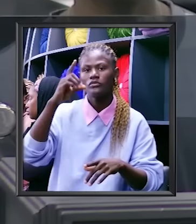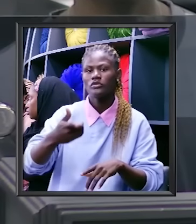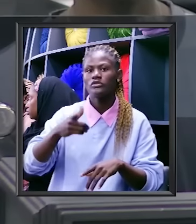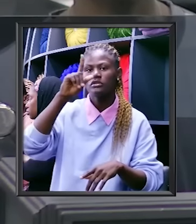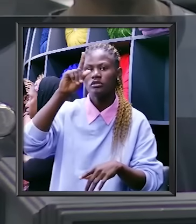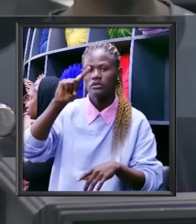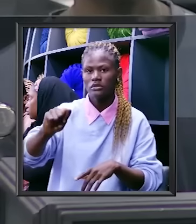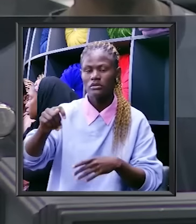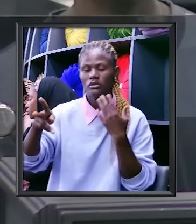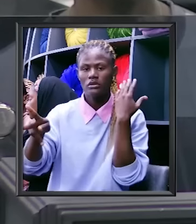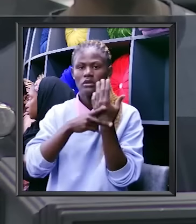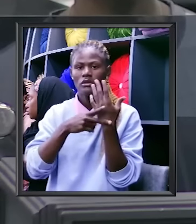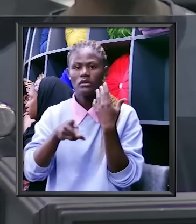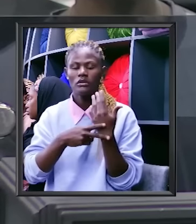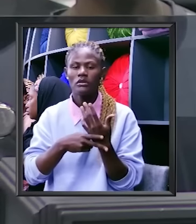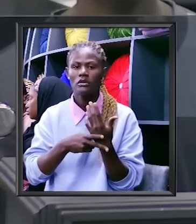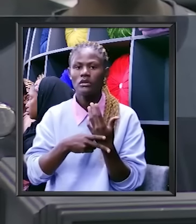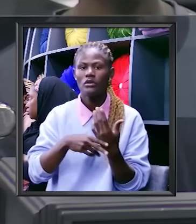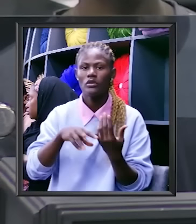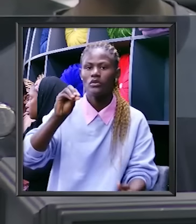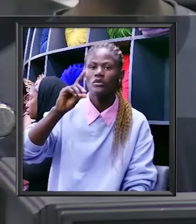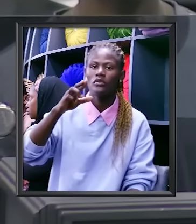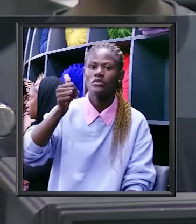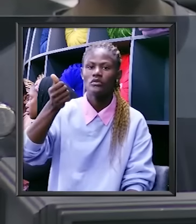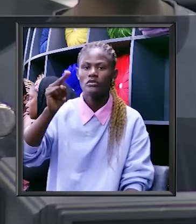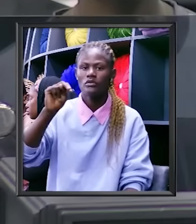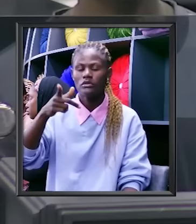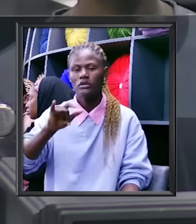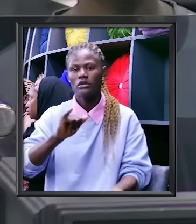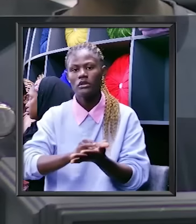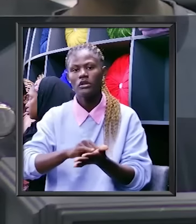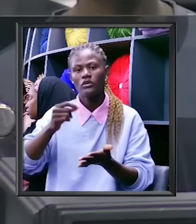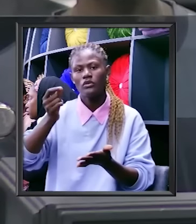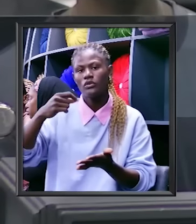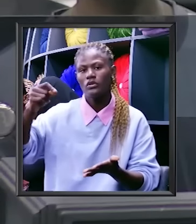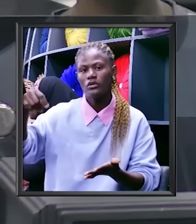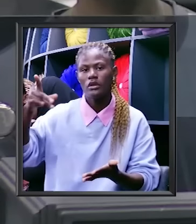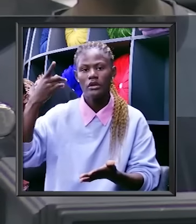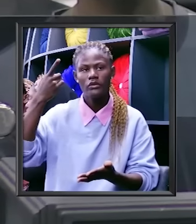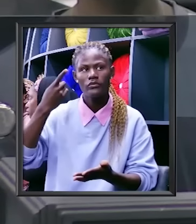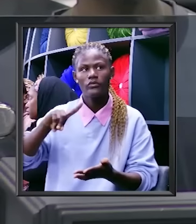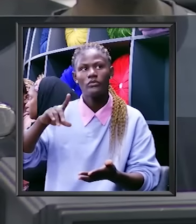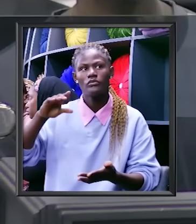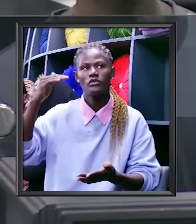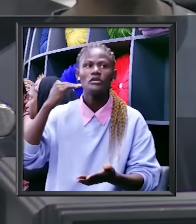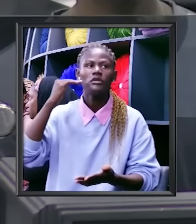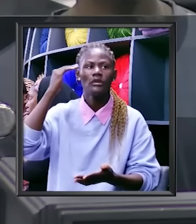Orange Market. Orange Market branch. But initially, they told me they were going to write from the headquarters.